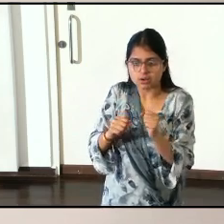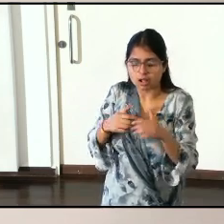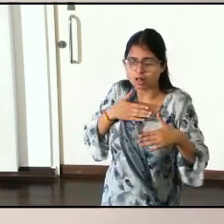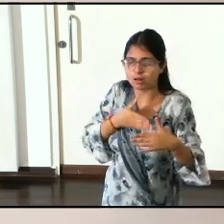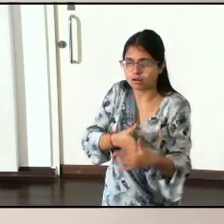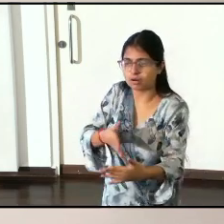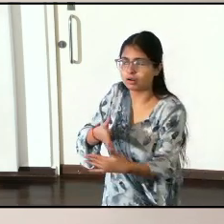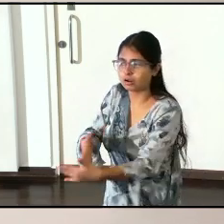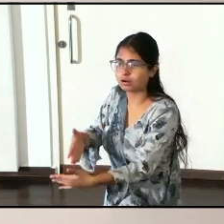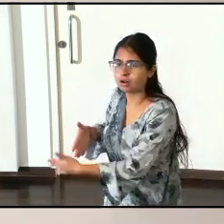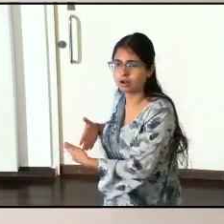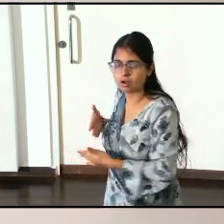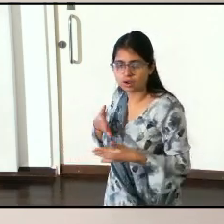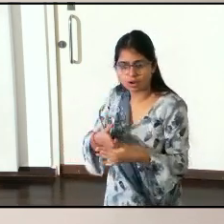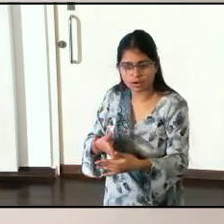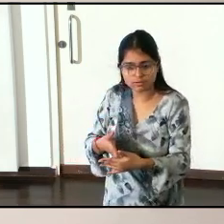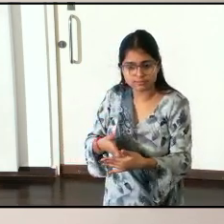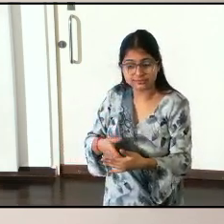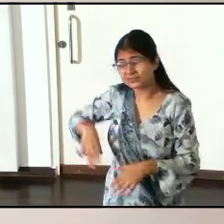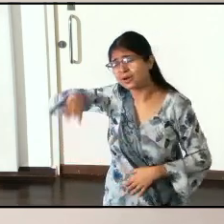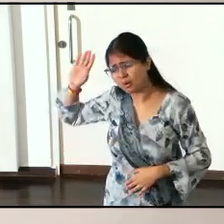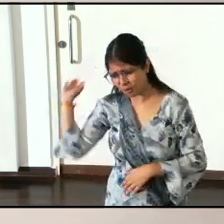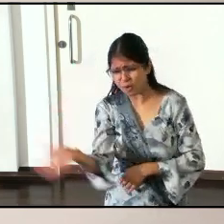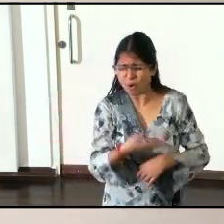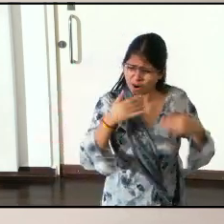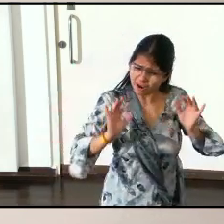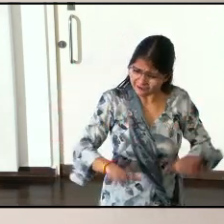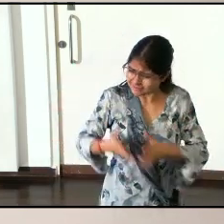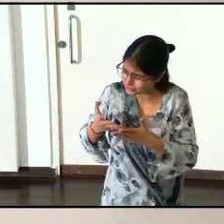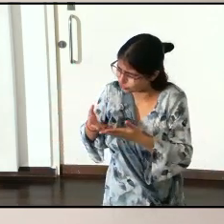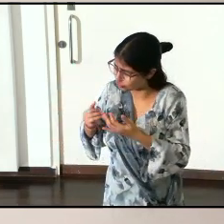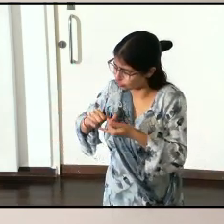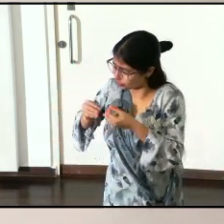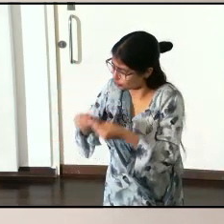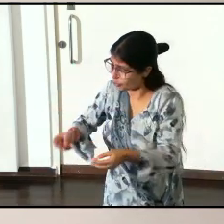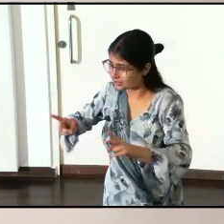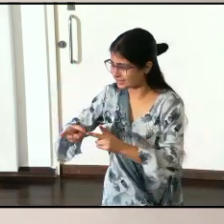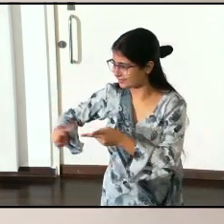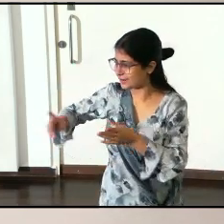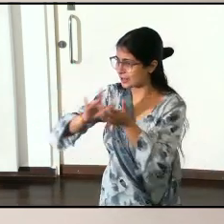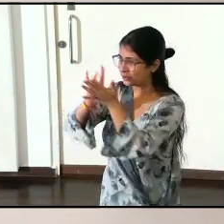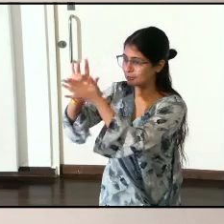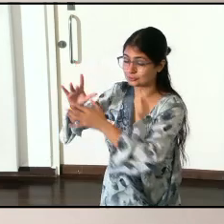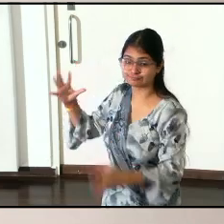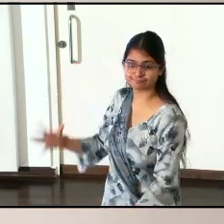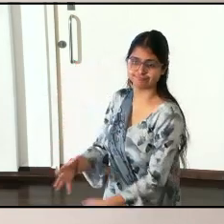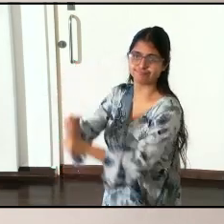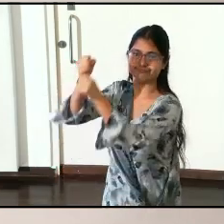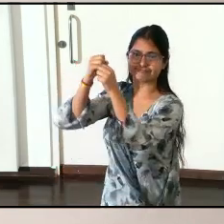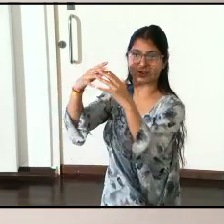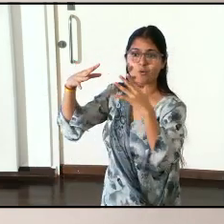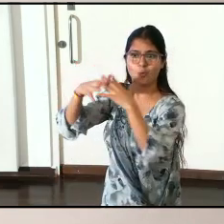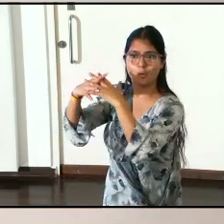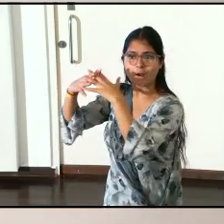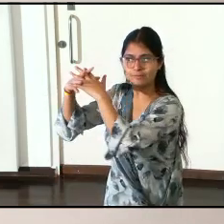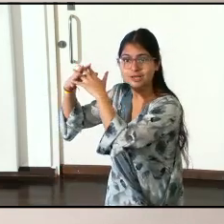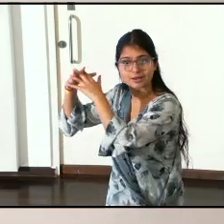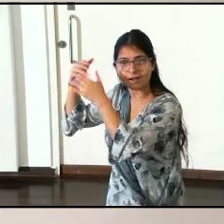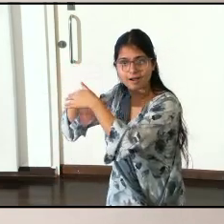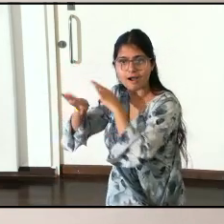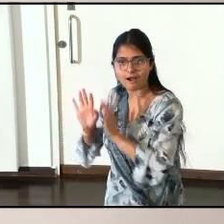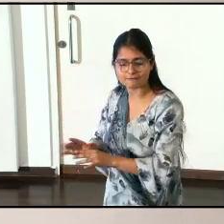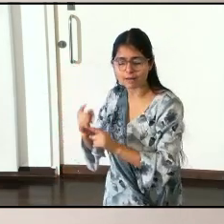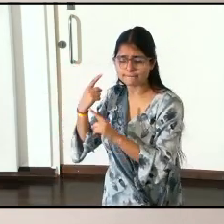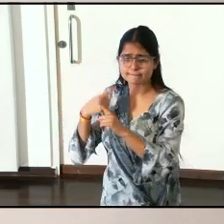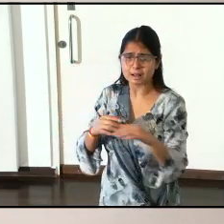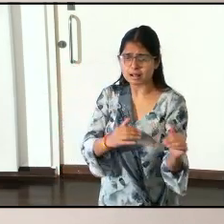on the one hand, the excitement of getting so much material from different places, but equally the difficulty of the conditions in